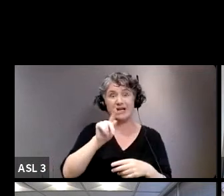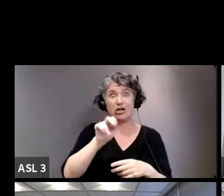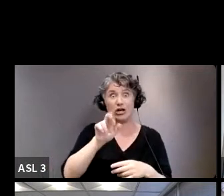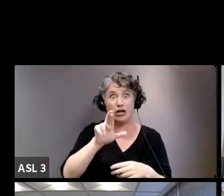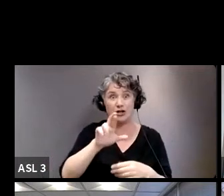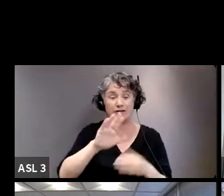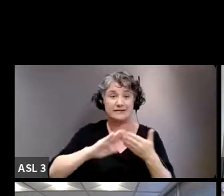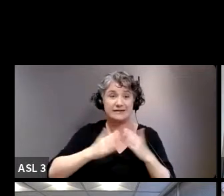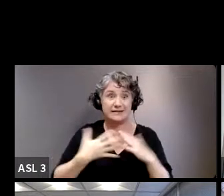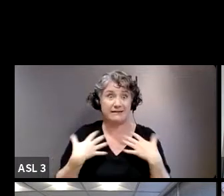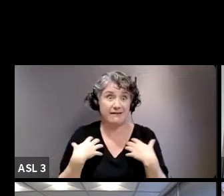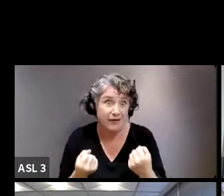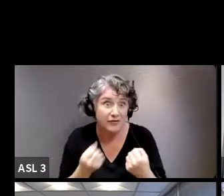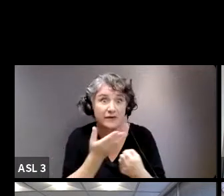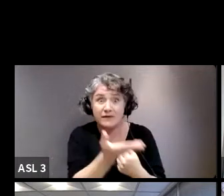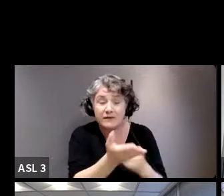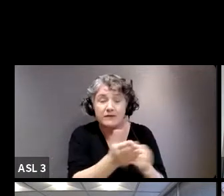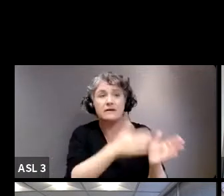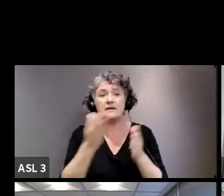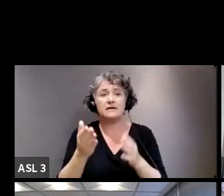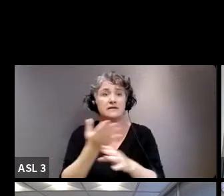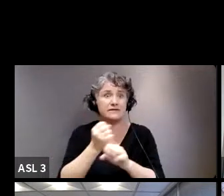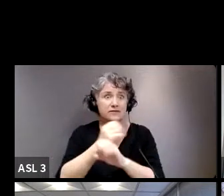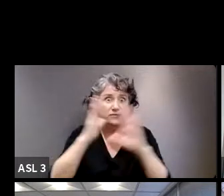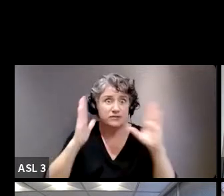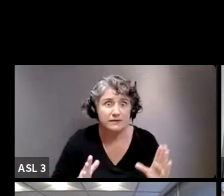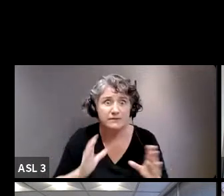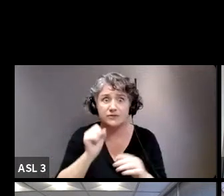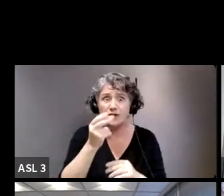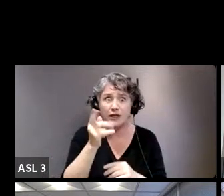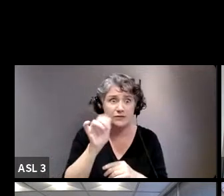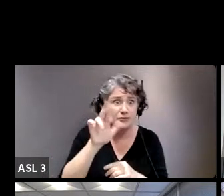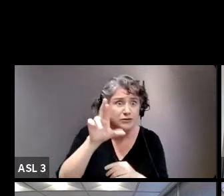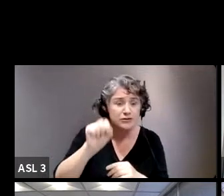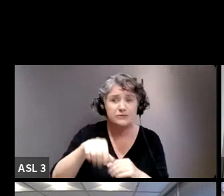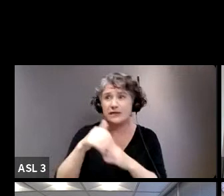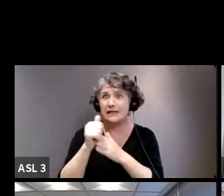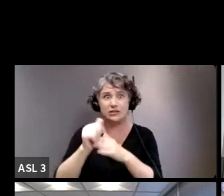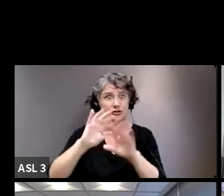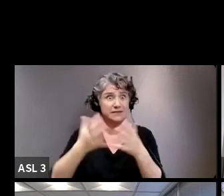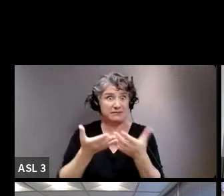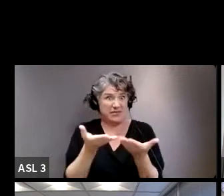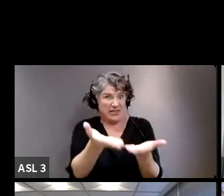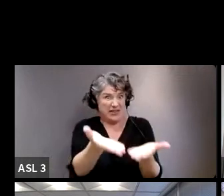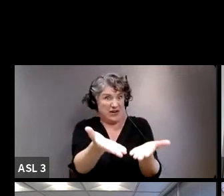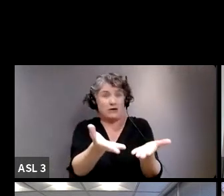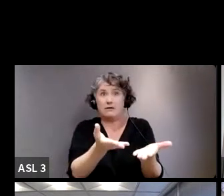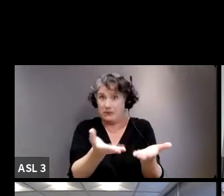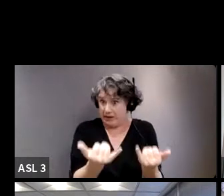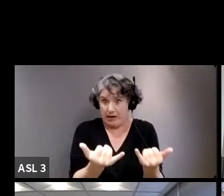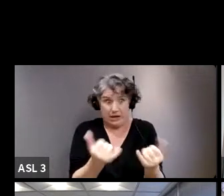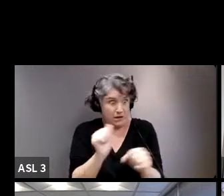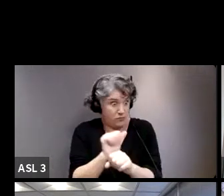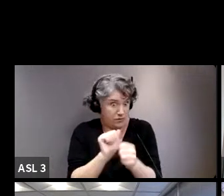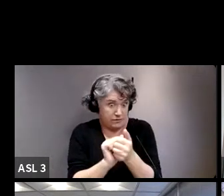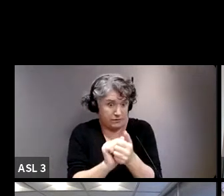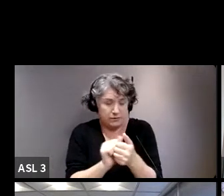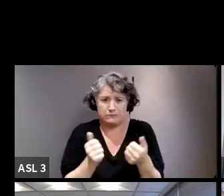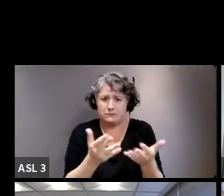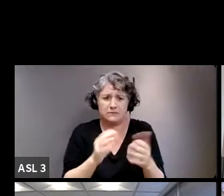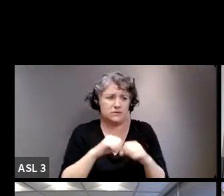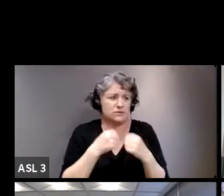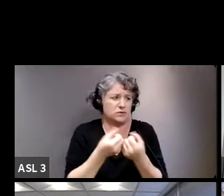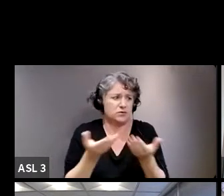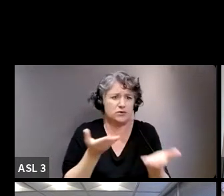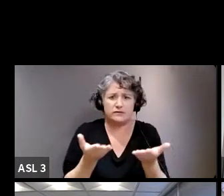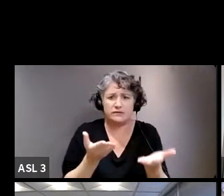to support the work being done by our shelters working with the leadership team now down there to uh to deliver social services if you will in